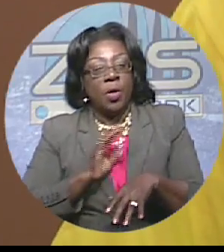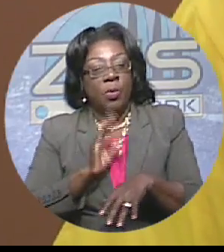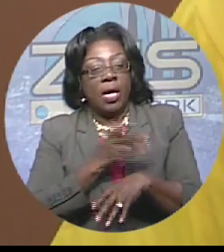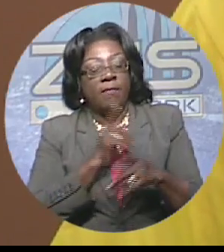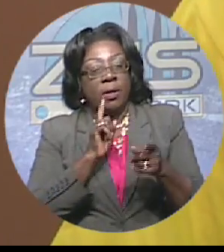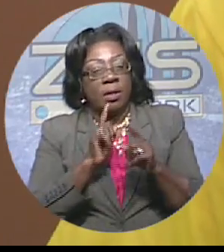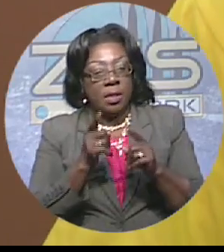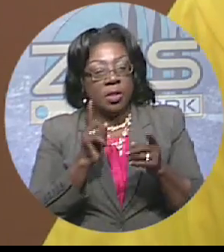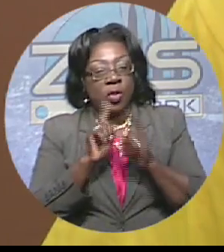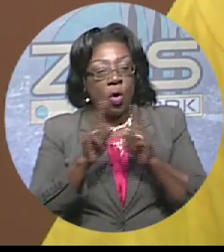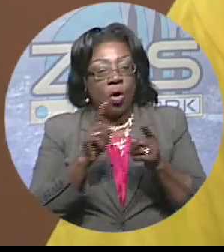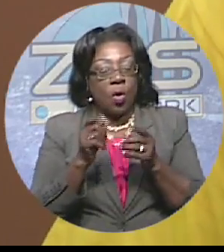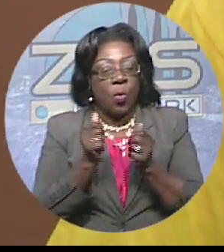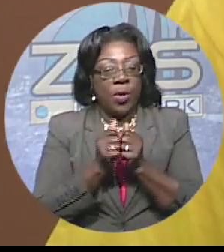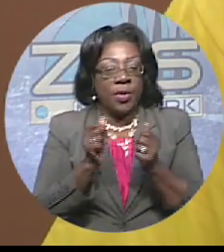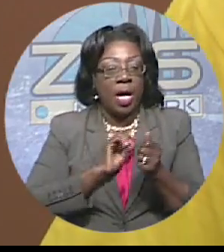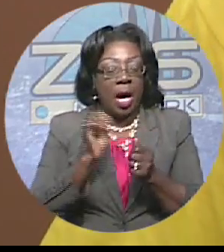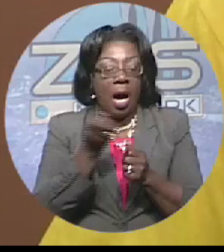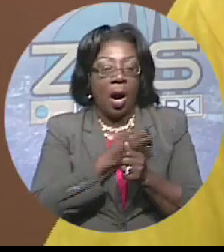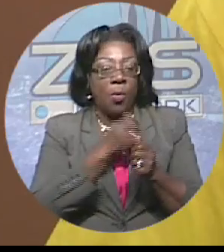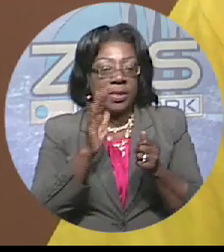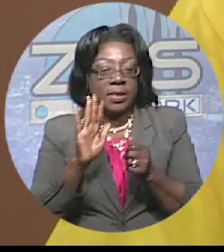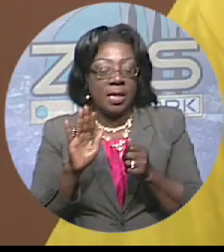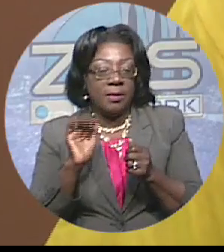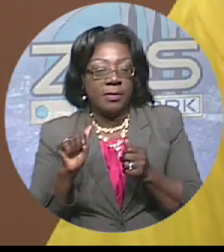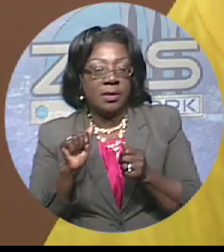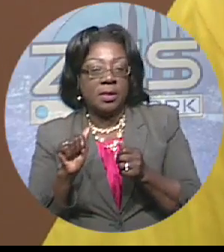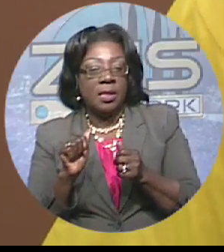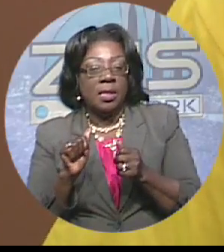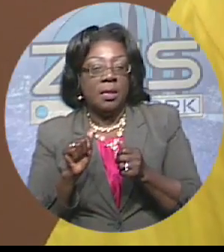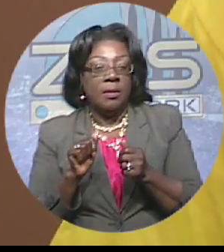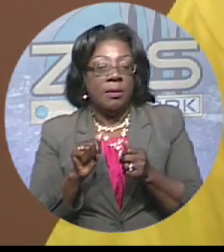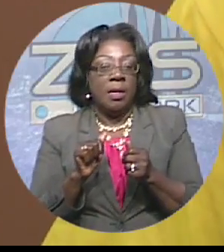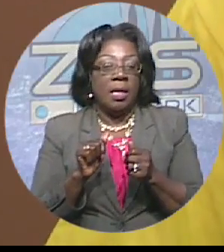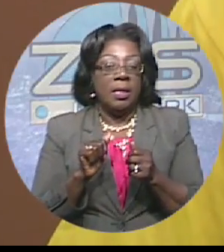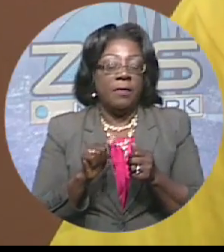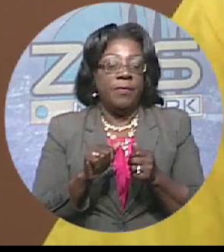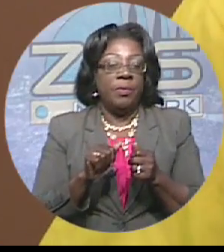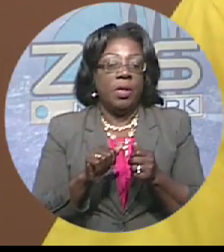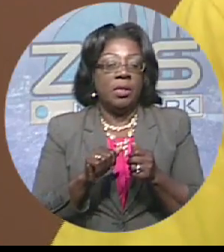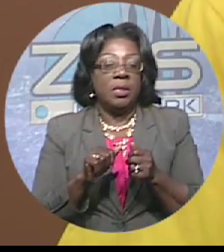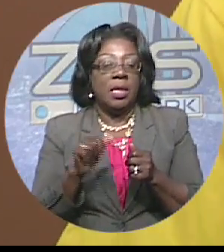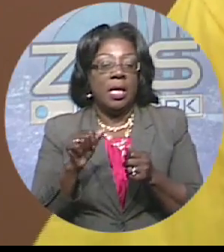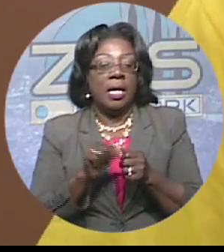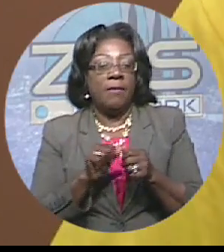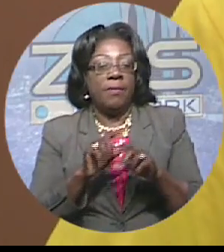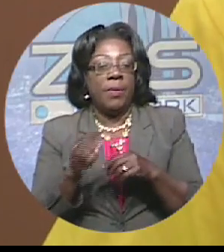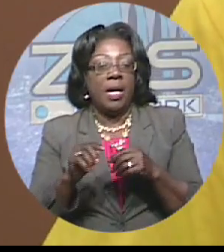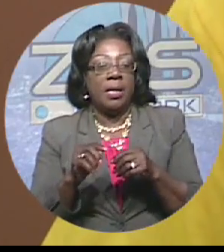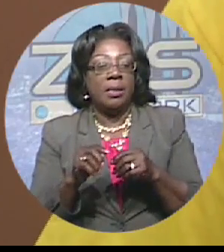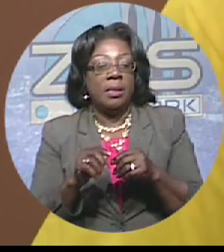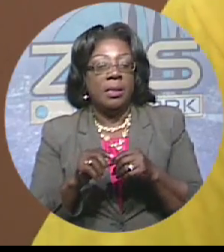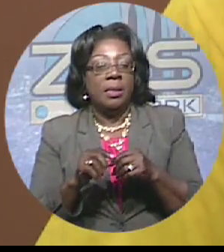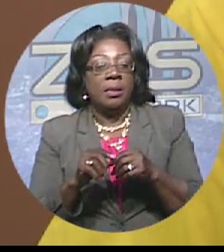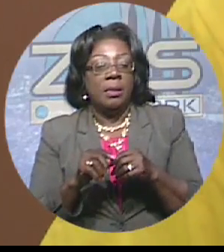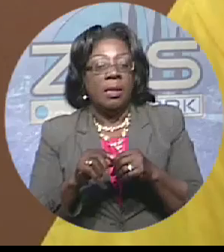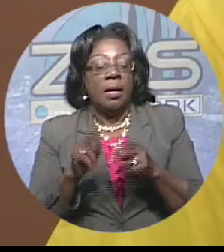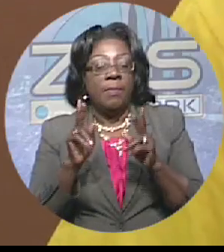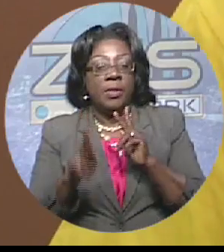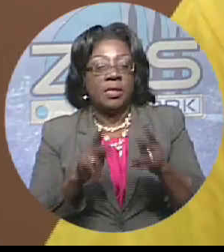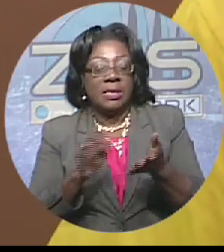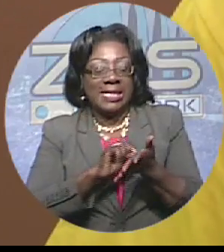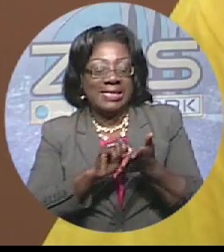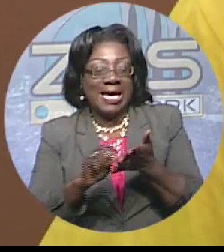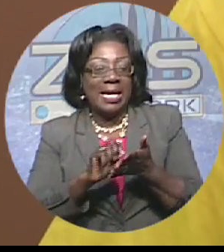conversation amongst ourselves. If you figure you can do 200 costumes, work with 200 costumes. And so every band is in the public. But persons are signing